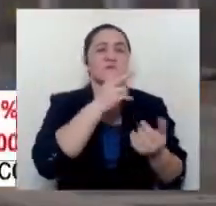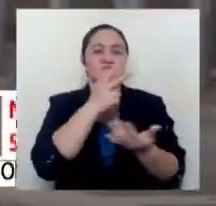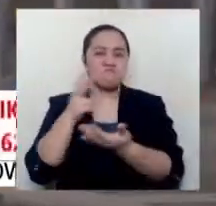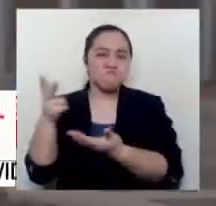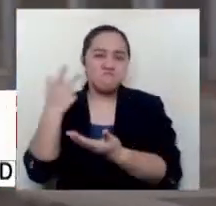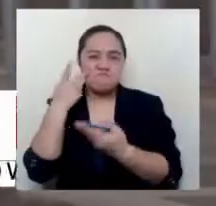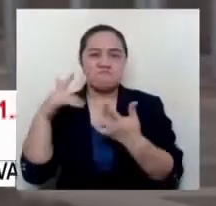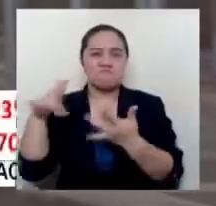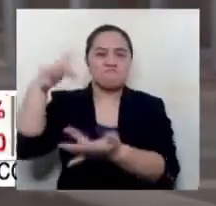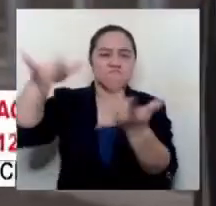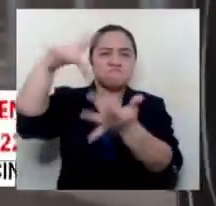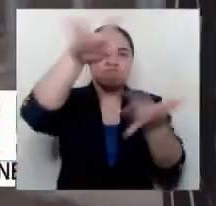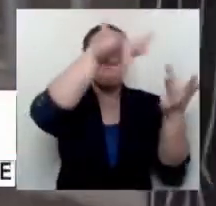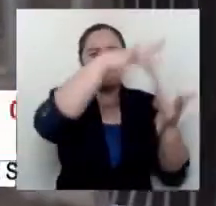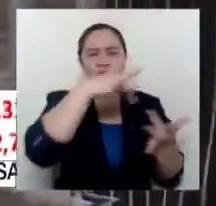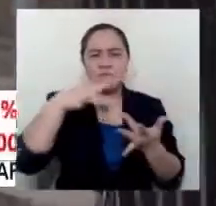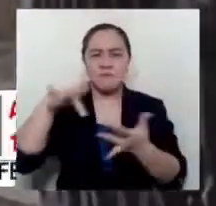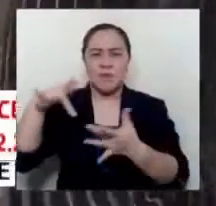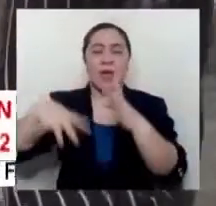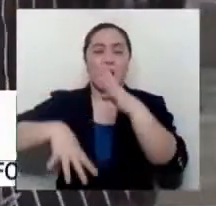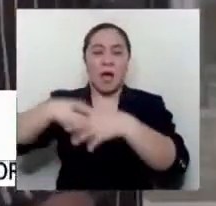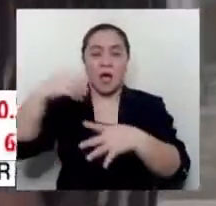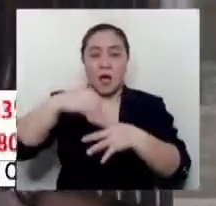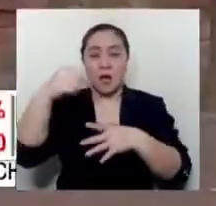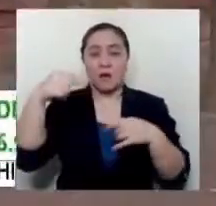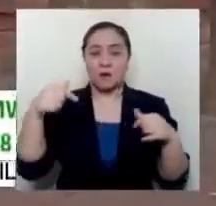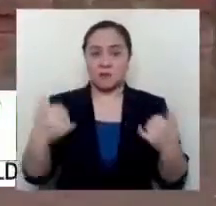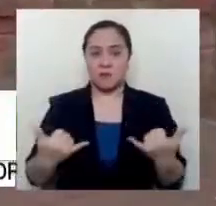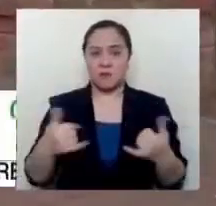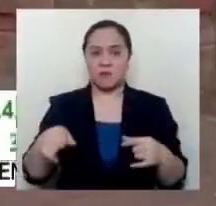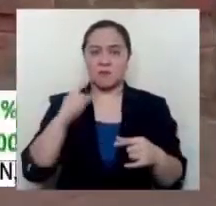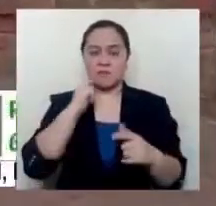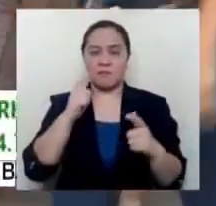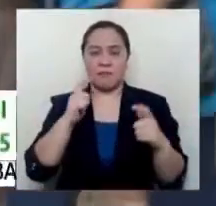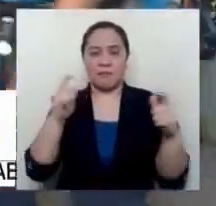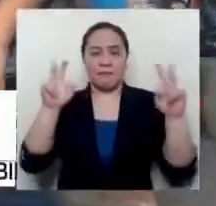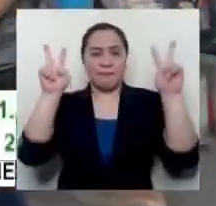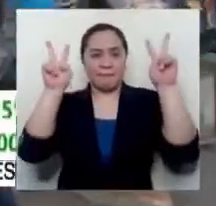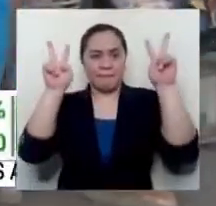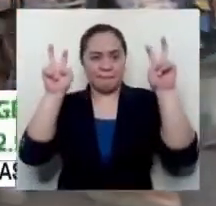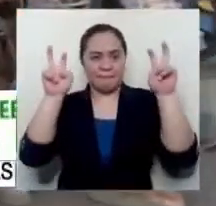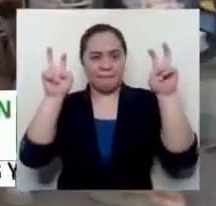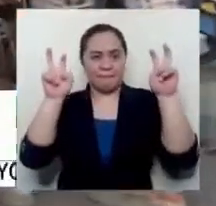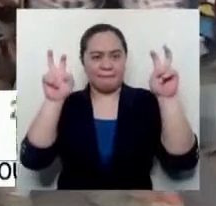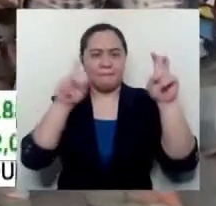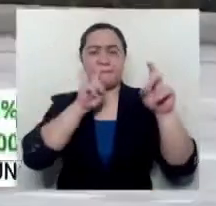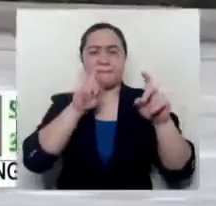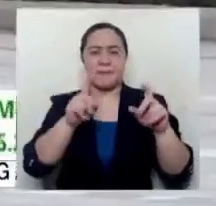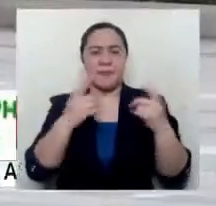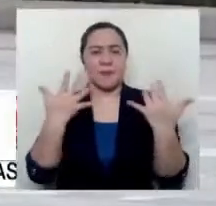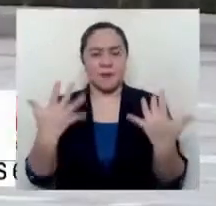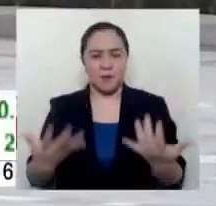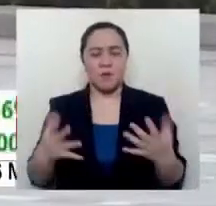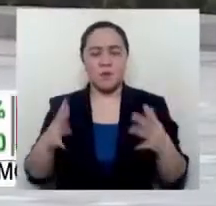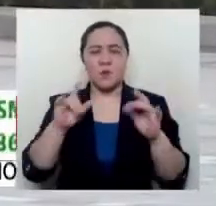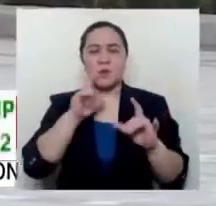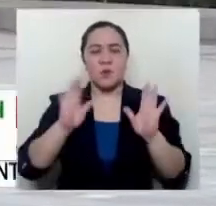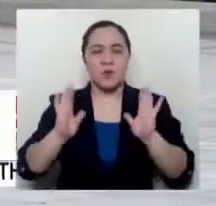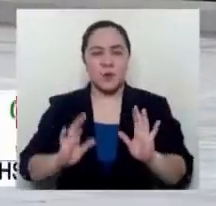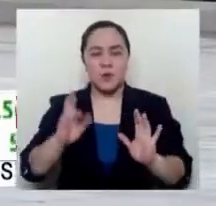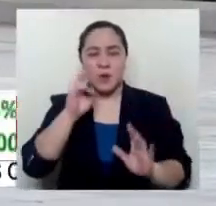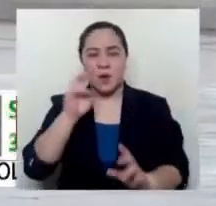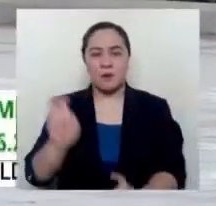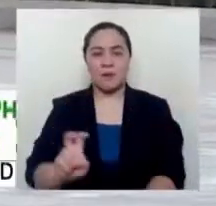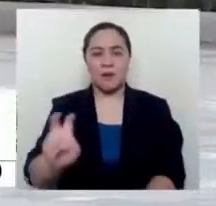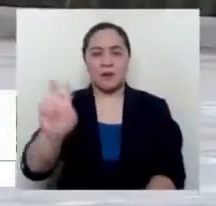the first time since the onset of this pandemic. And this is big. It's a huge relief for travel and